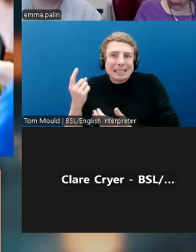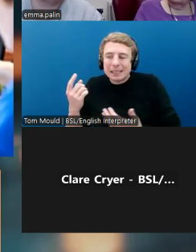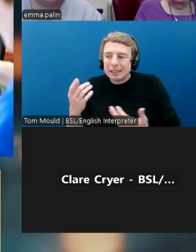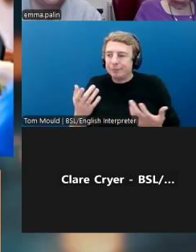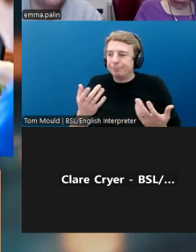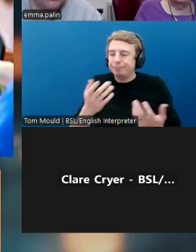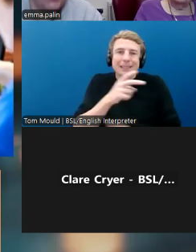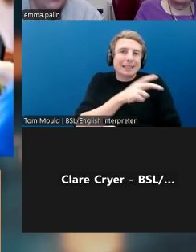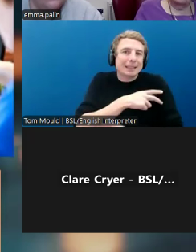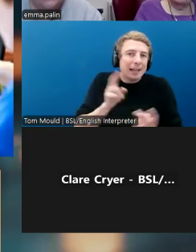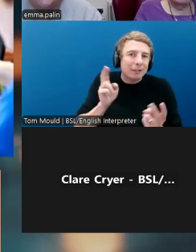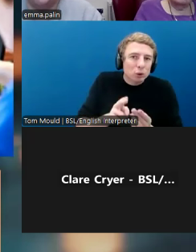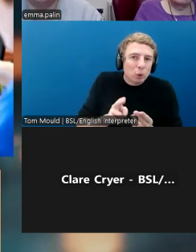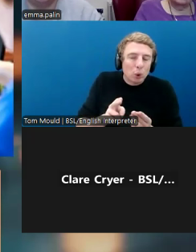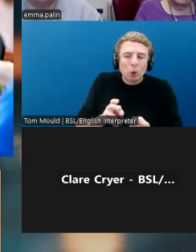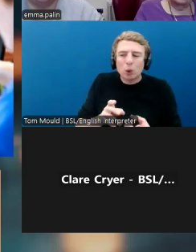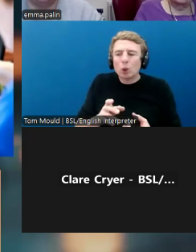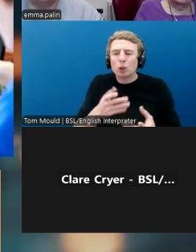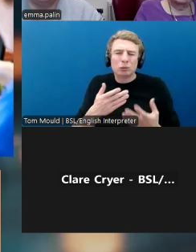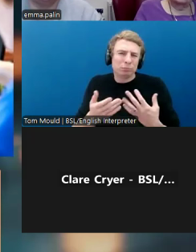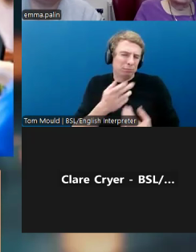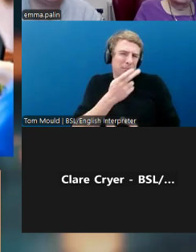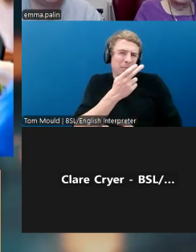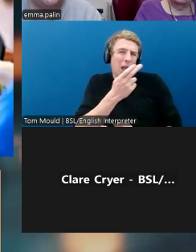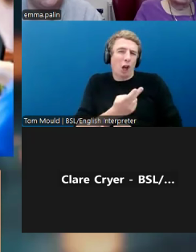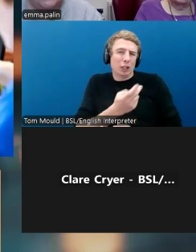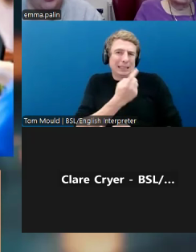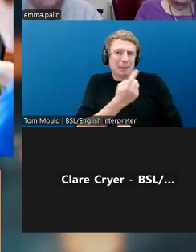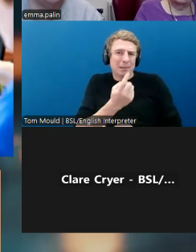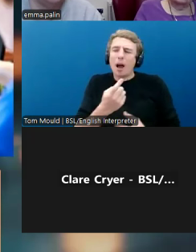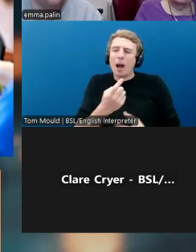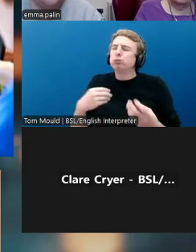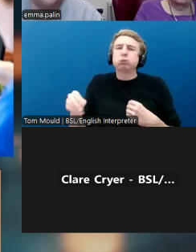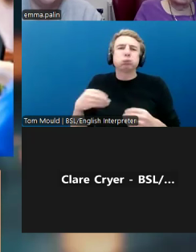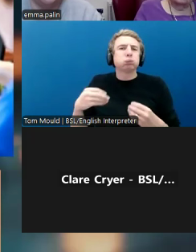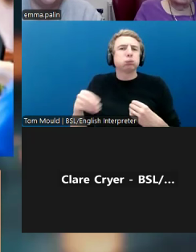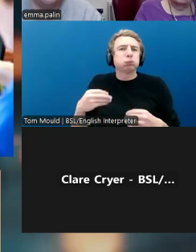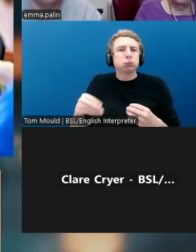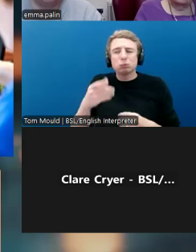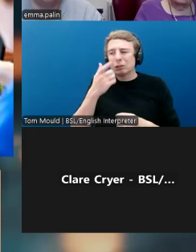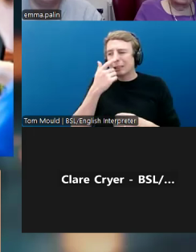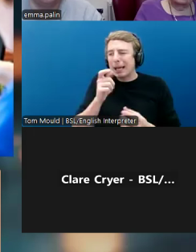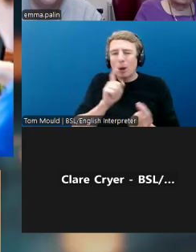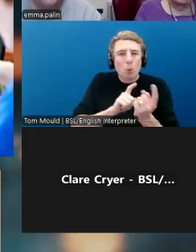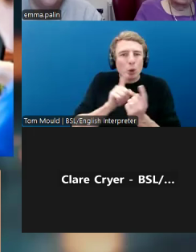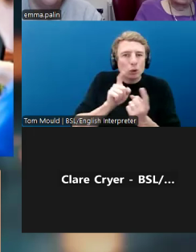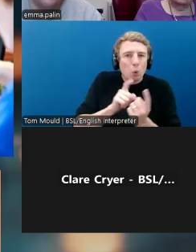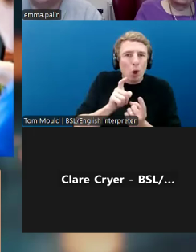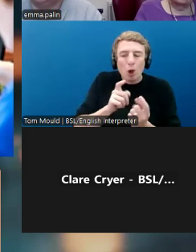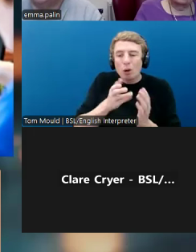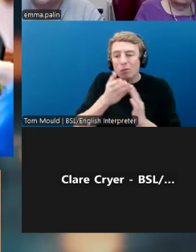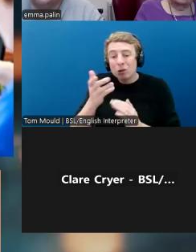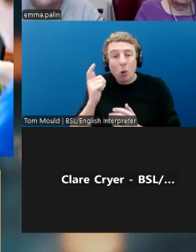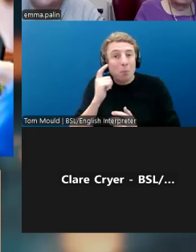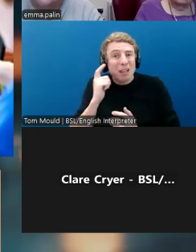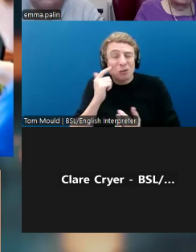the unforeseen. So they would happily do a session on a one-to-one basis in a resident's room if that was